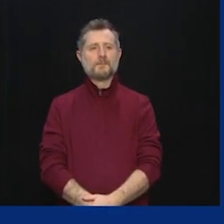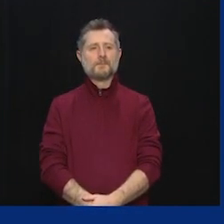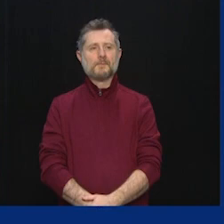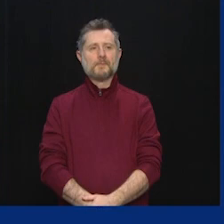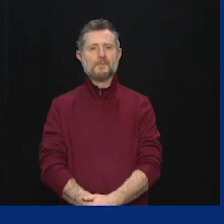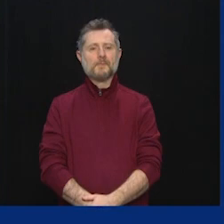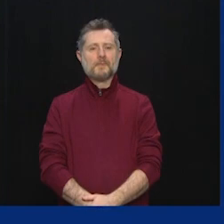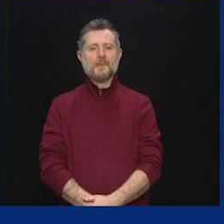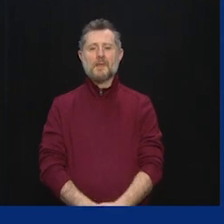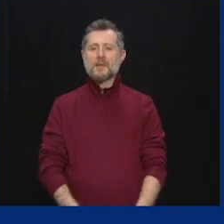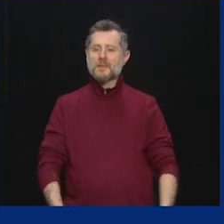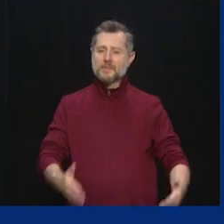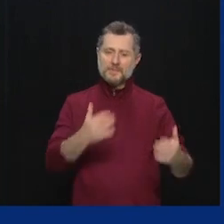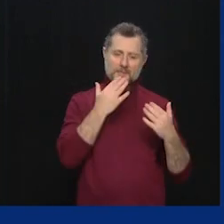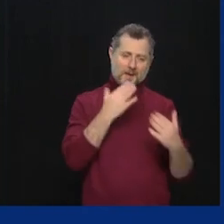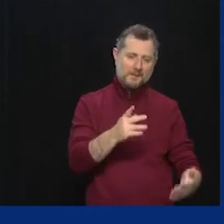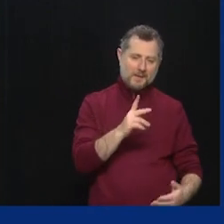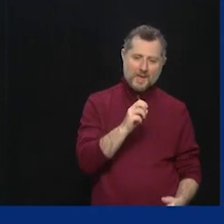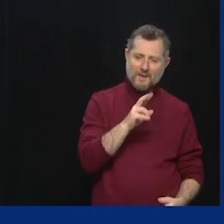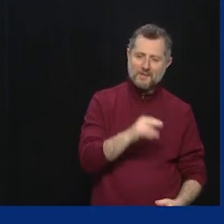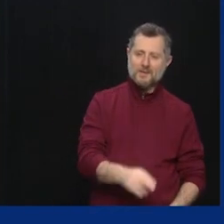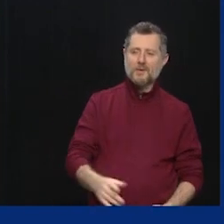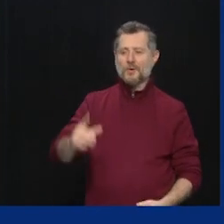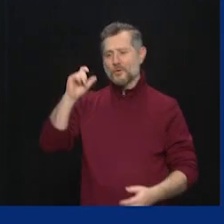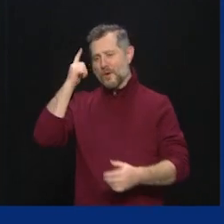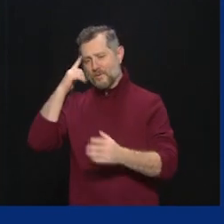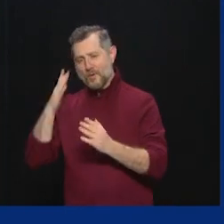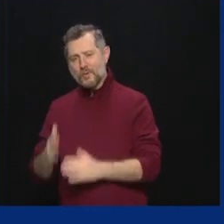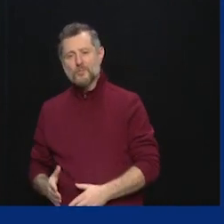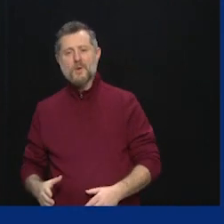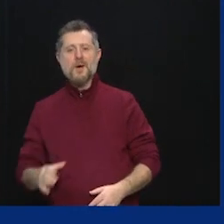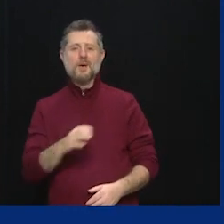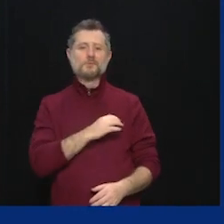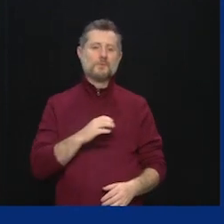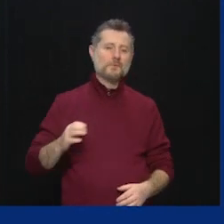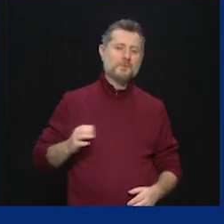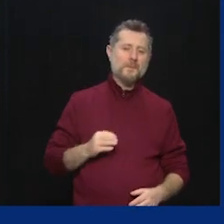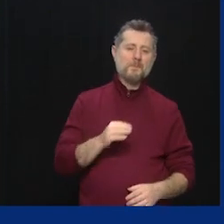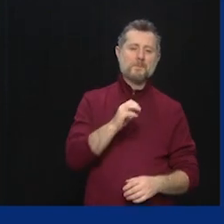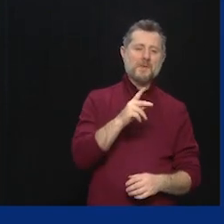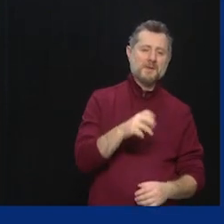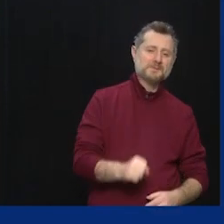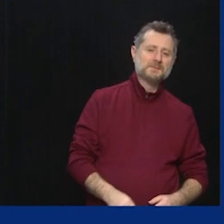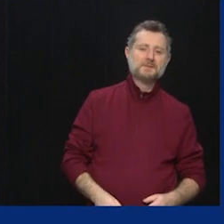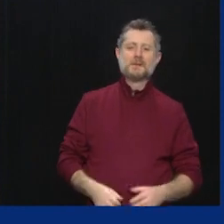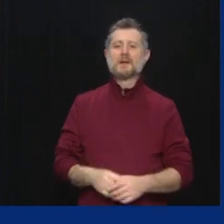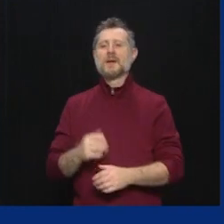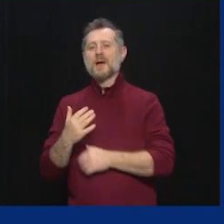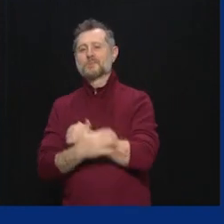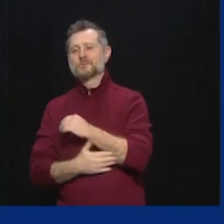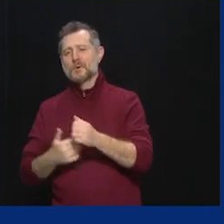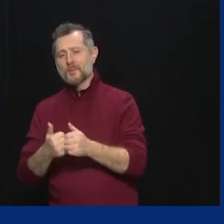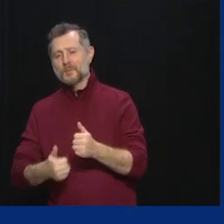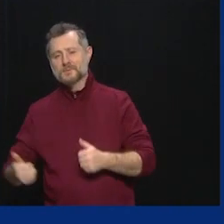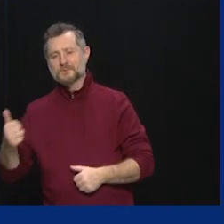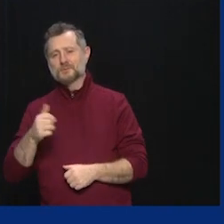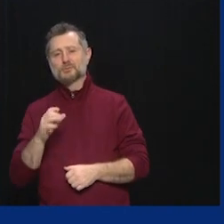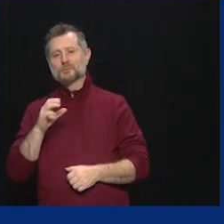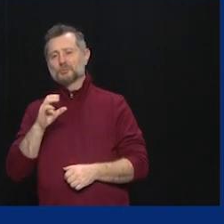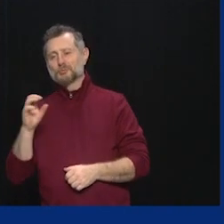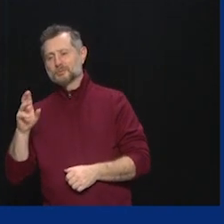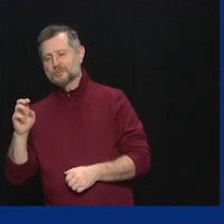Thank you, Kevin. Governor Hochul, Congressman Meeks, County Executive Curran, Commissioner Bettman, Tim and the team at Oakview